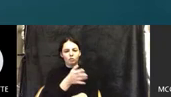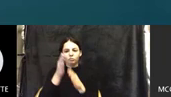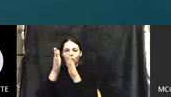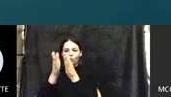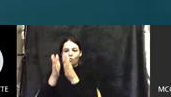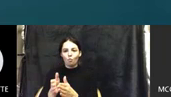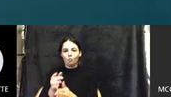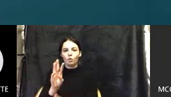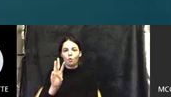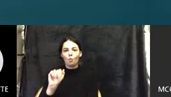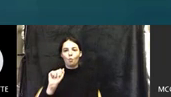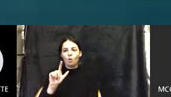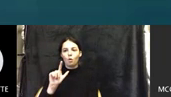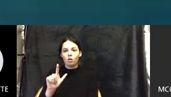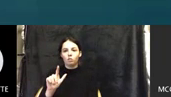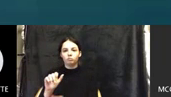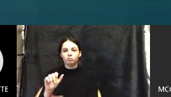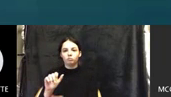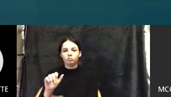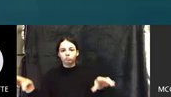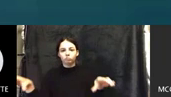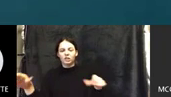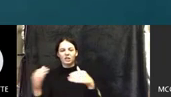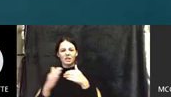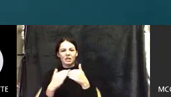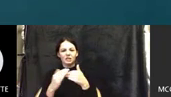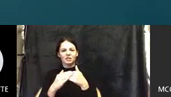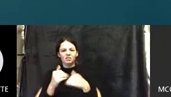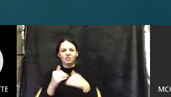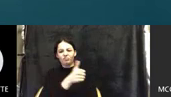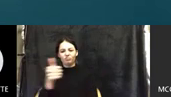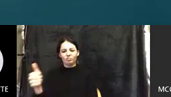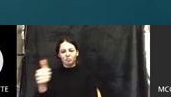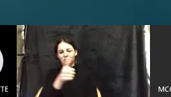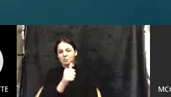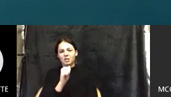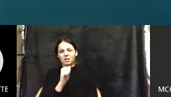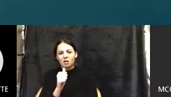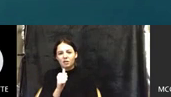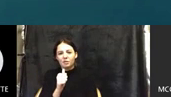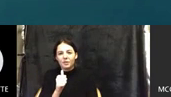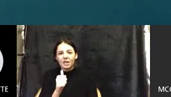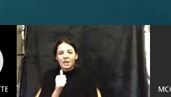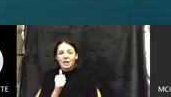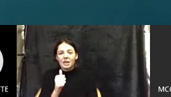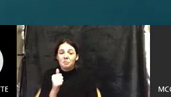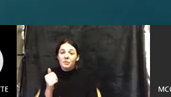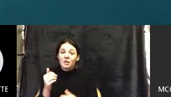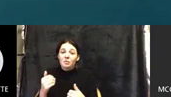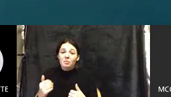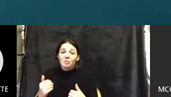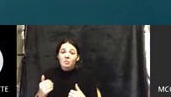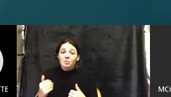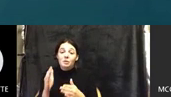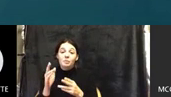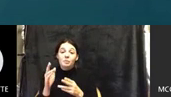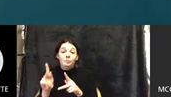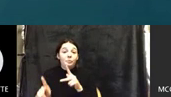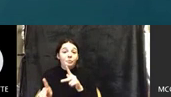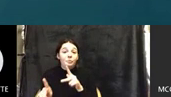forth. Israeli settlers who live within the walls can easily go back and forth. But if you're a Palestinian with a Palestinian